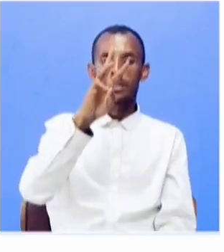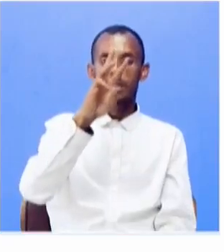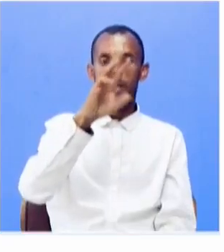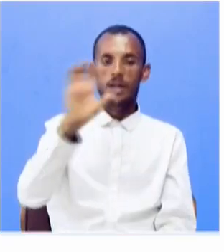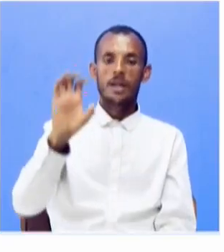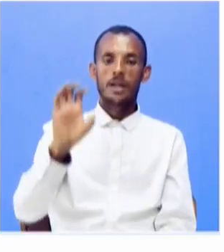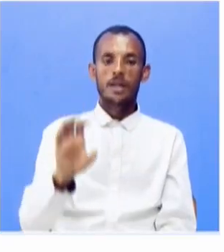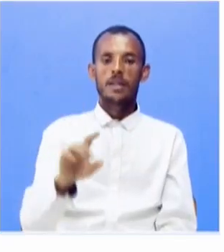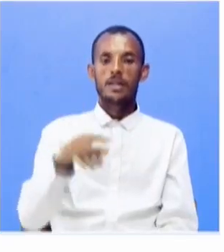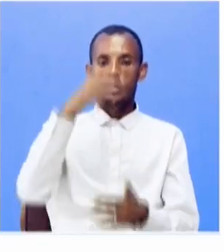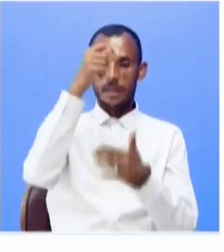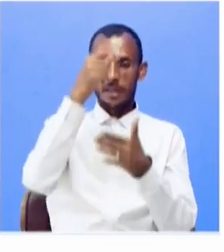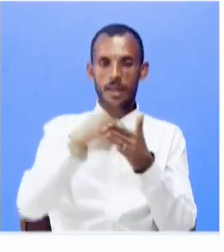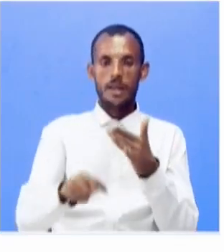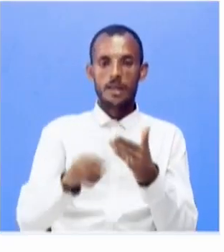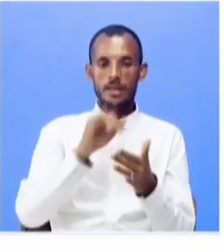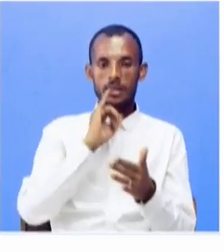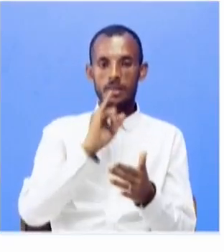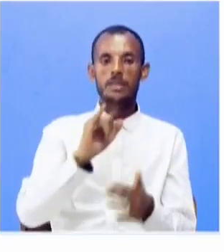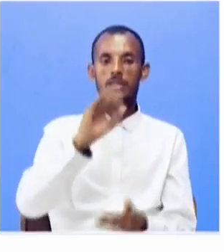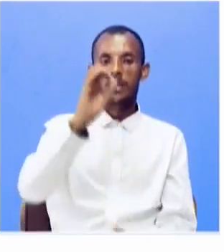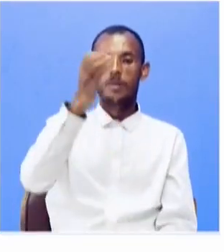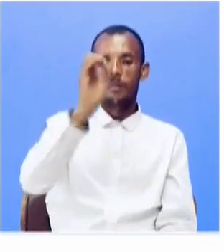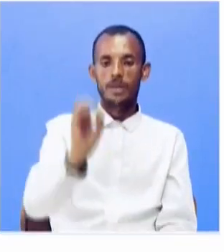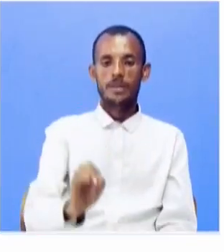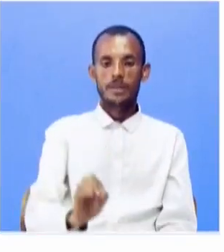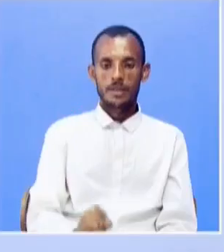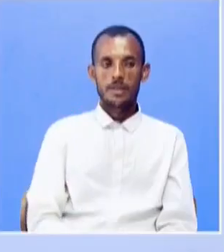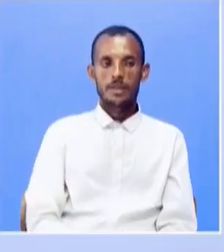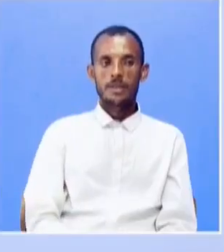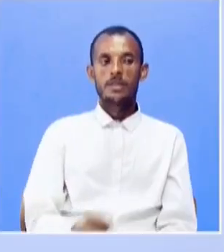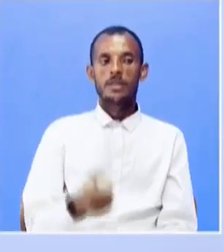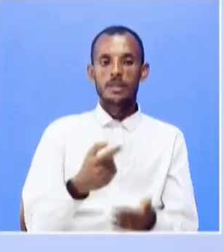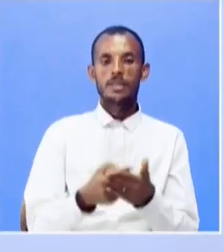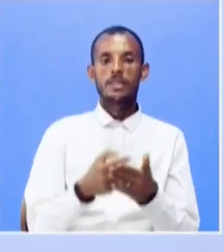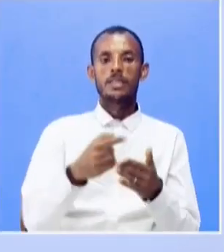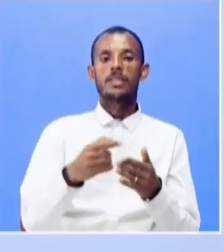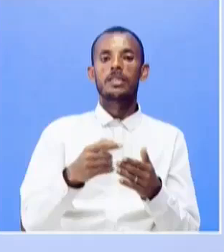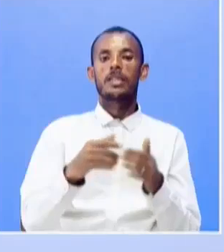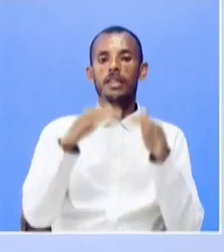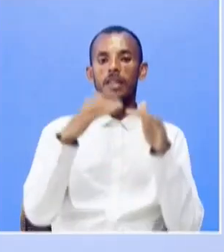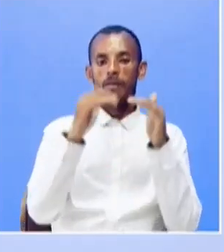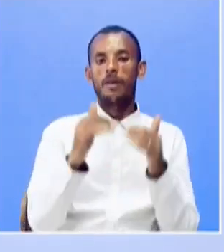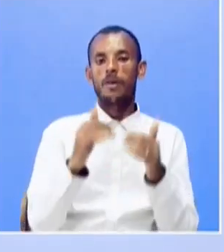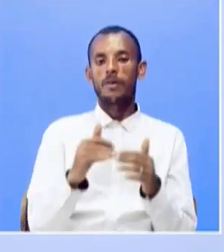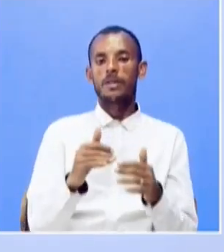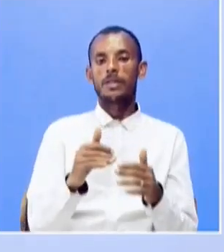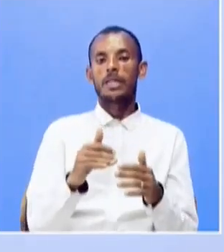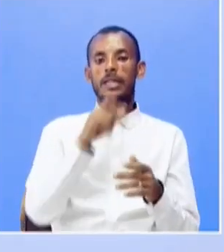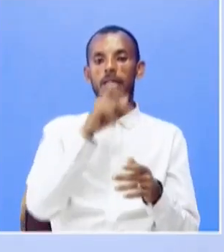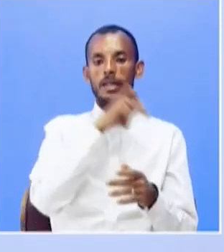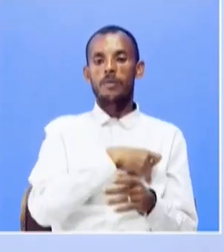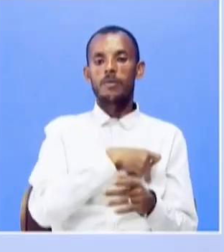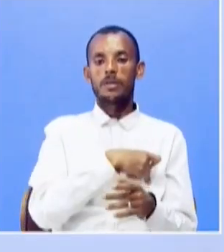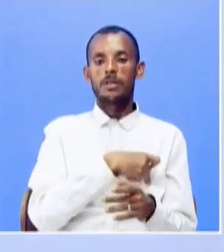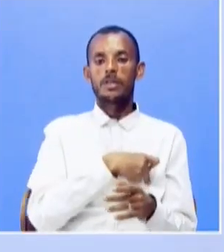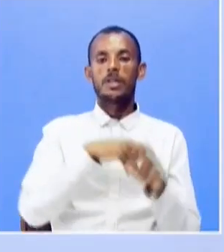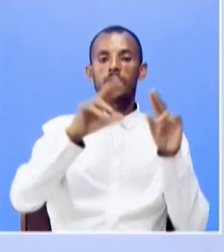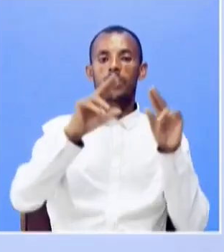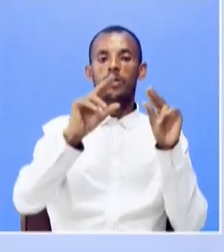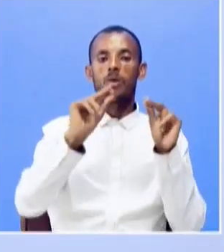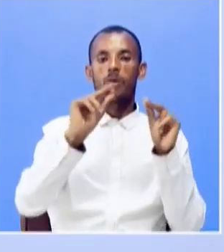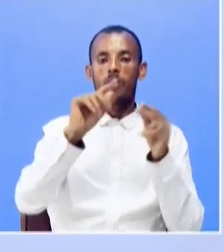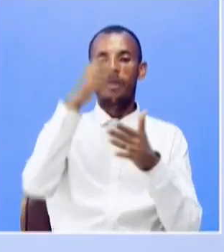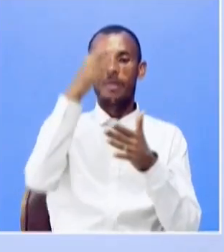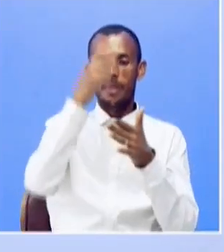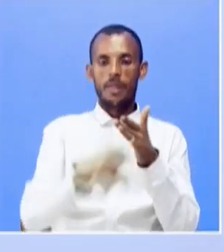the tax rate is 0%. For this interval of salary, no